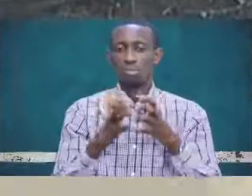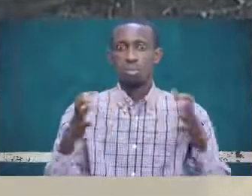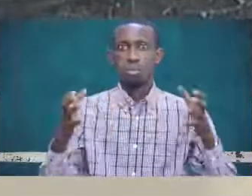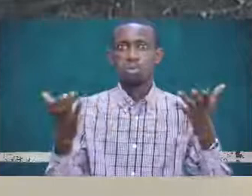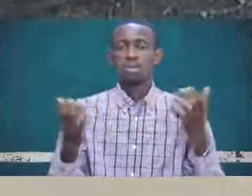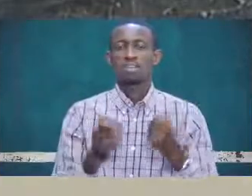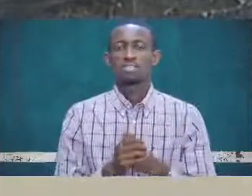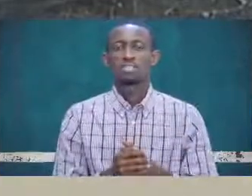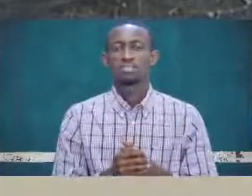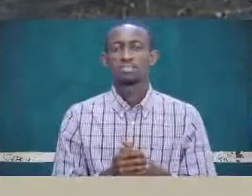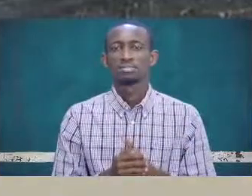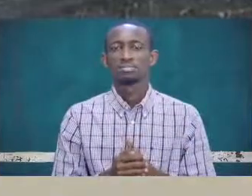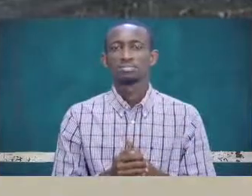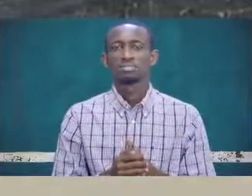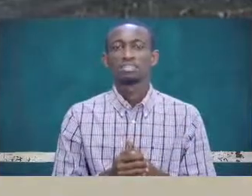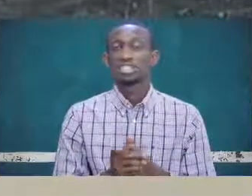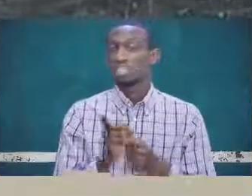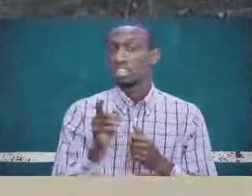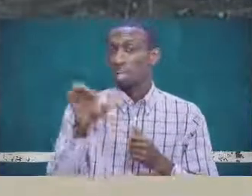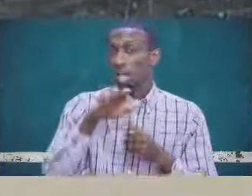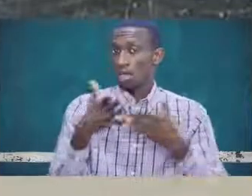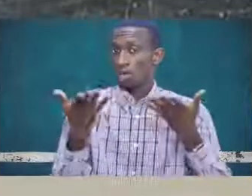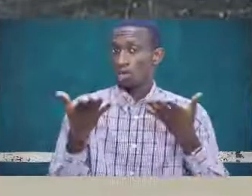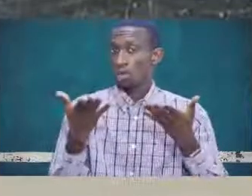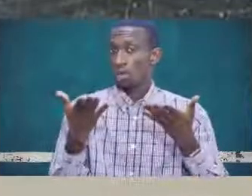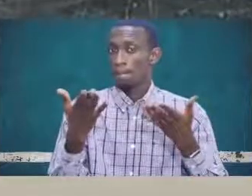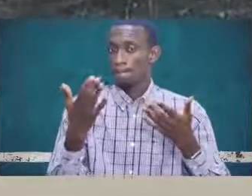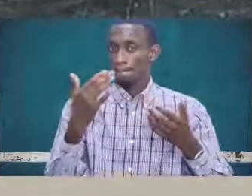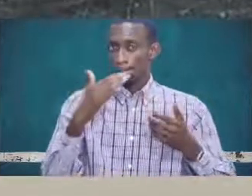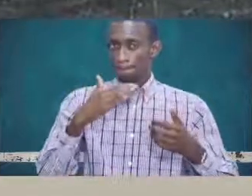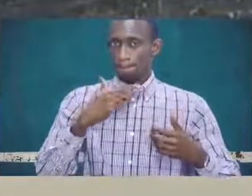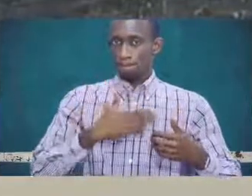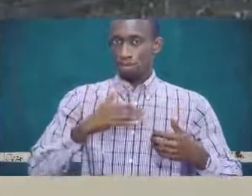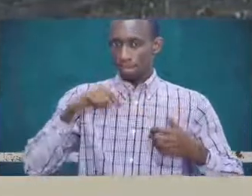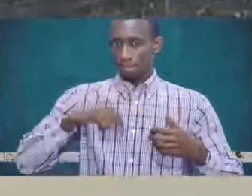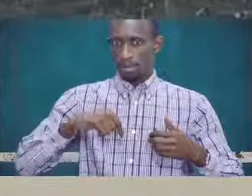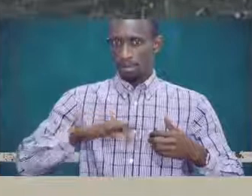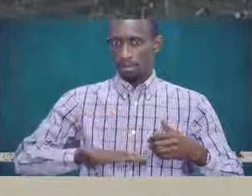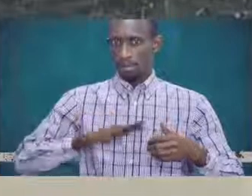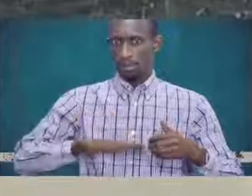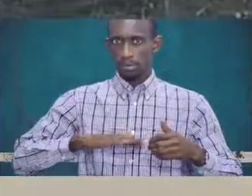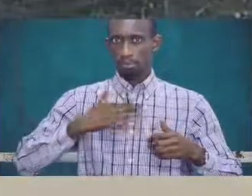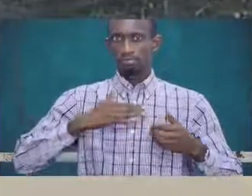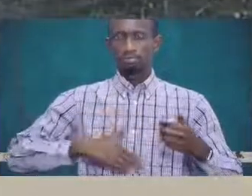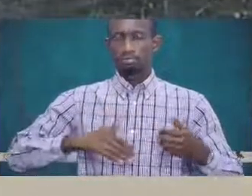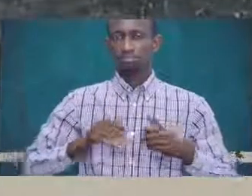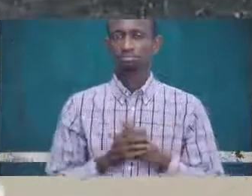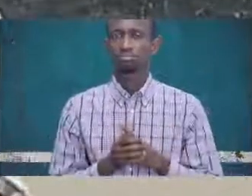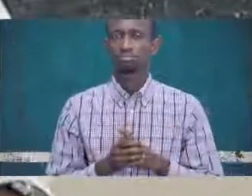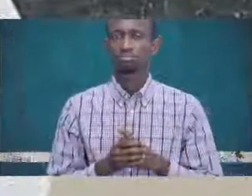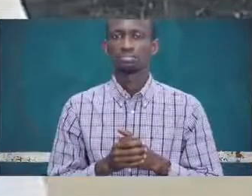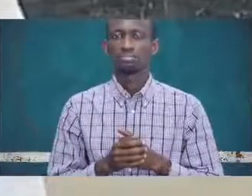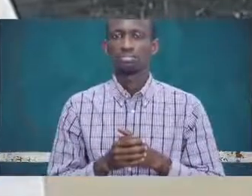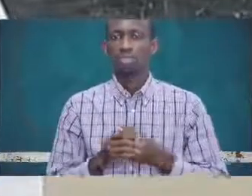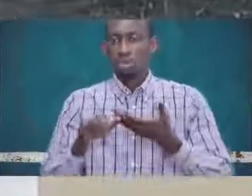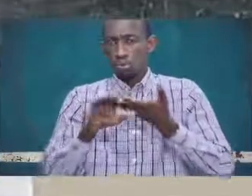say it is located on the left side of the abdomen, just you can say just